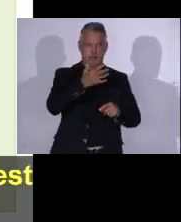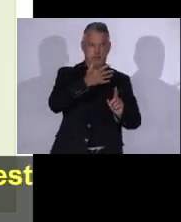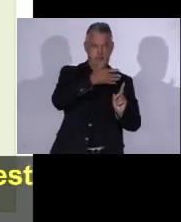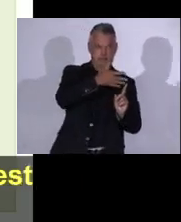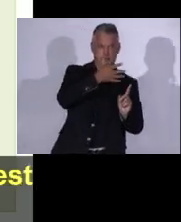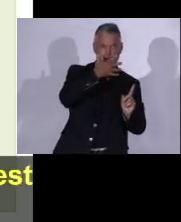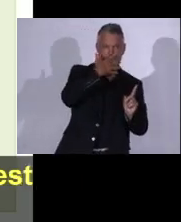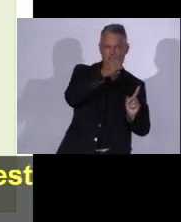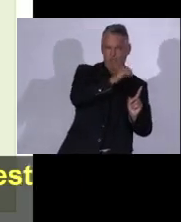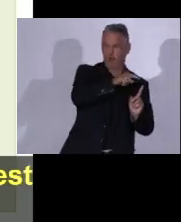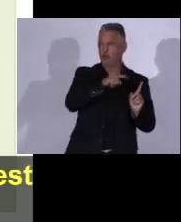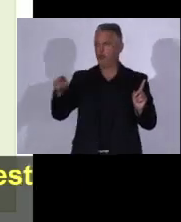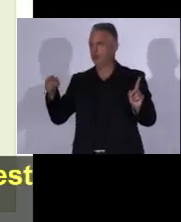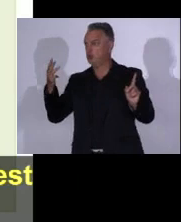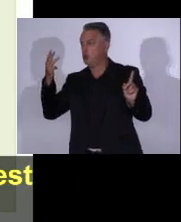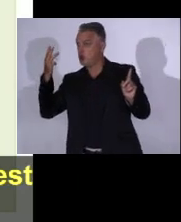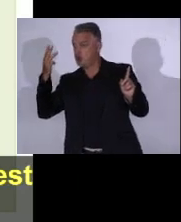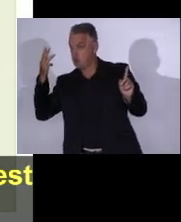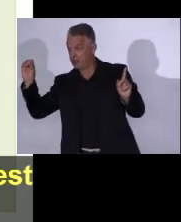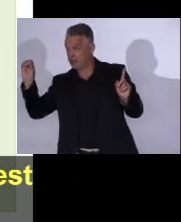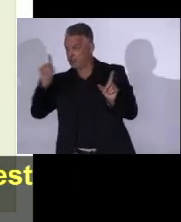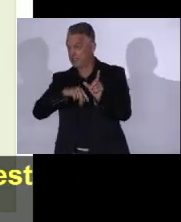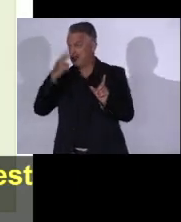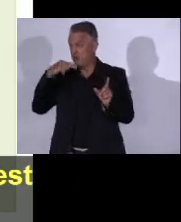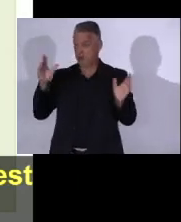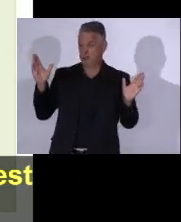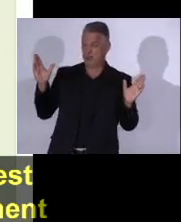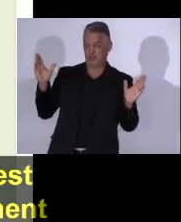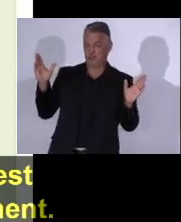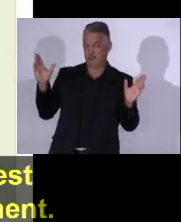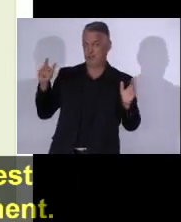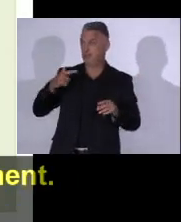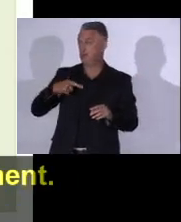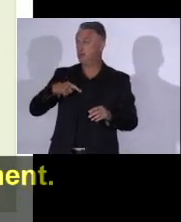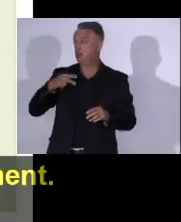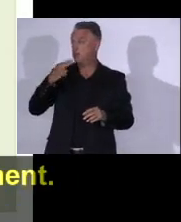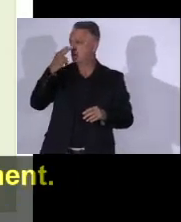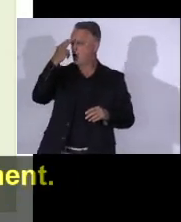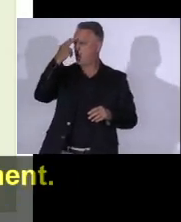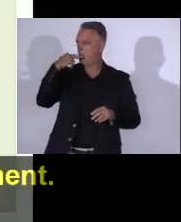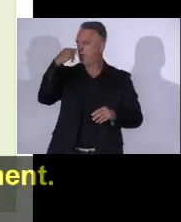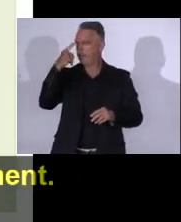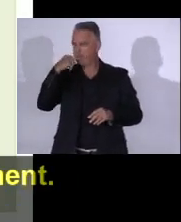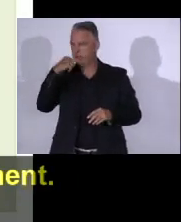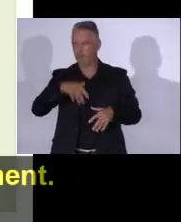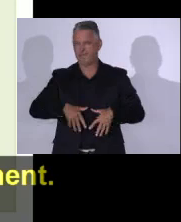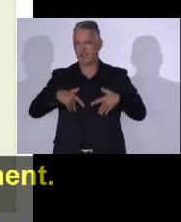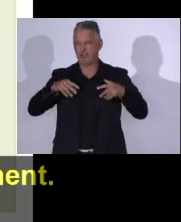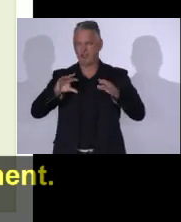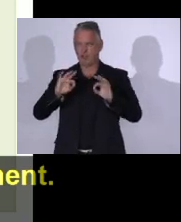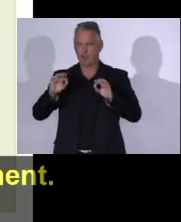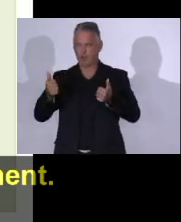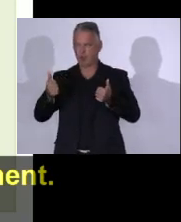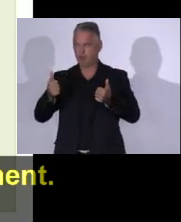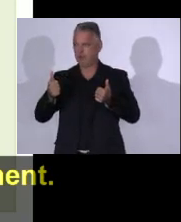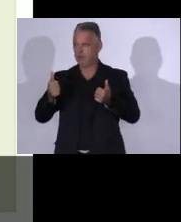early 90s at the moment. I mean, that's another reason of saying older folks is such a stupid expression, because that's a pretty much a